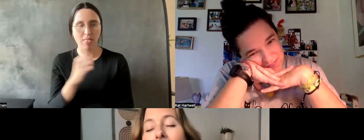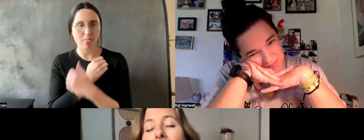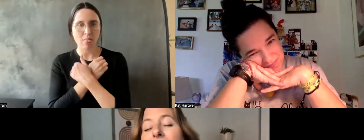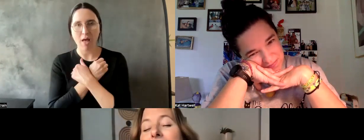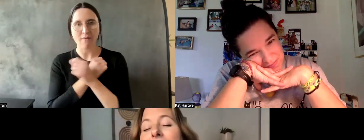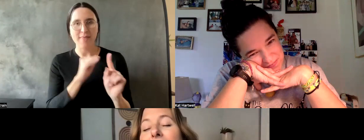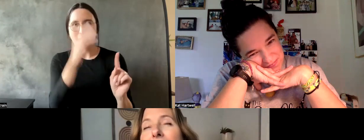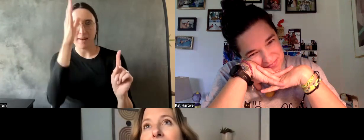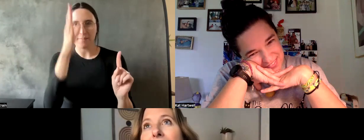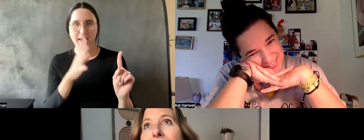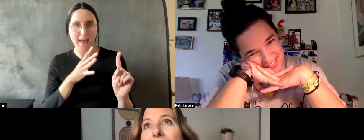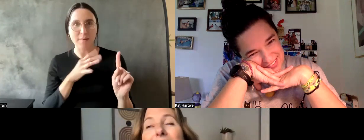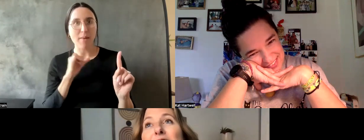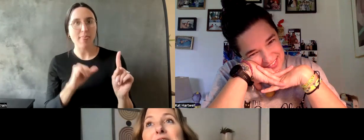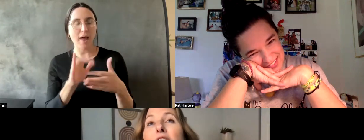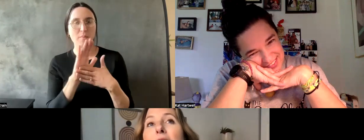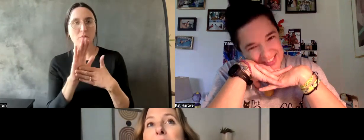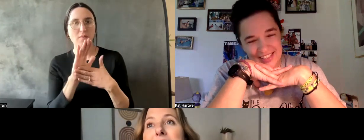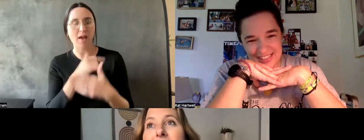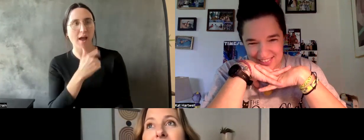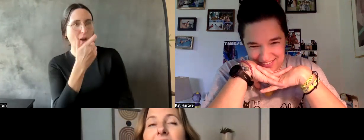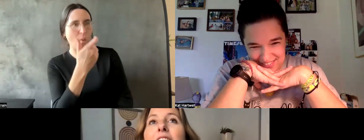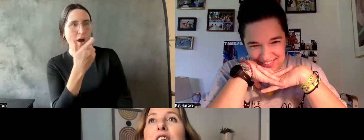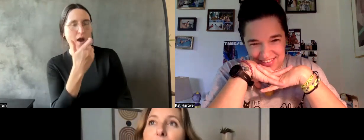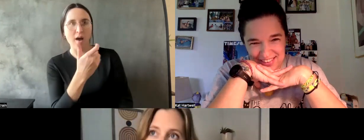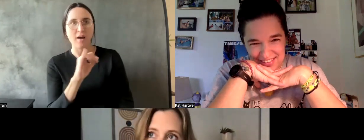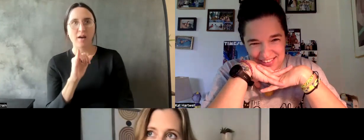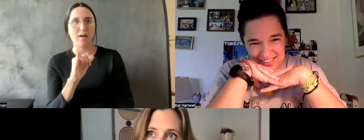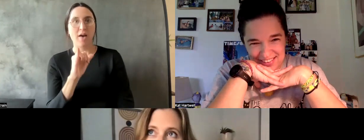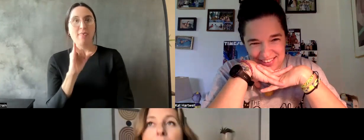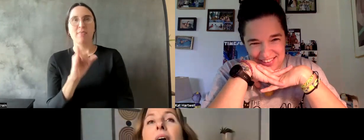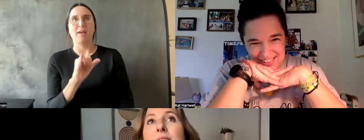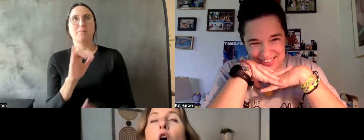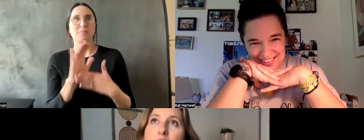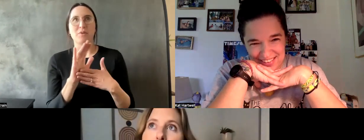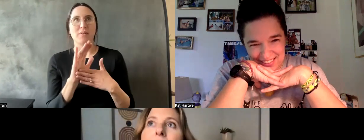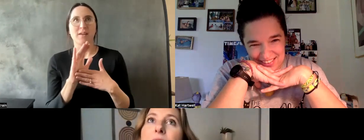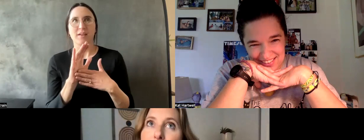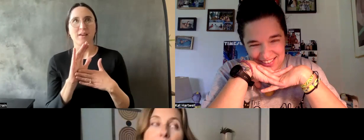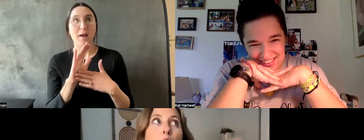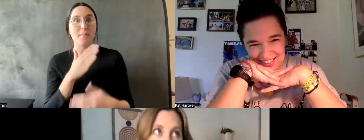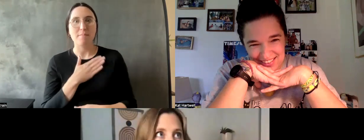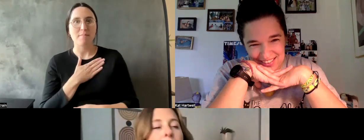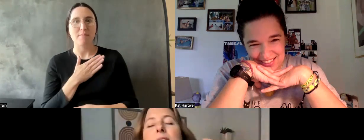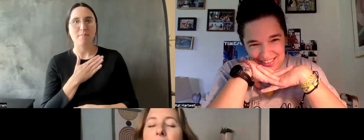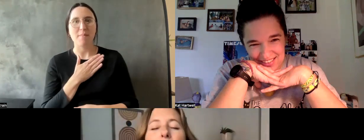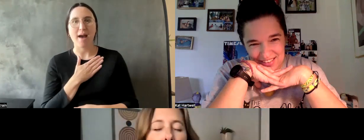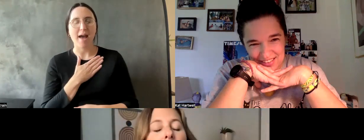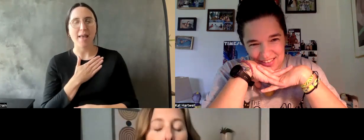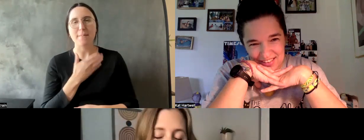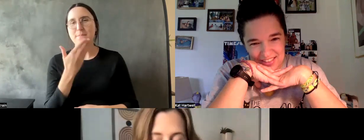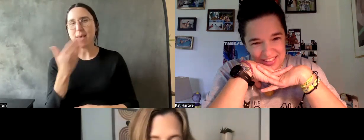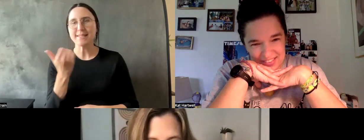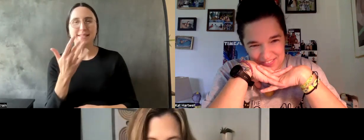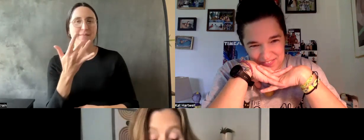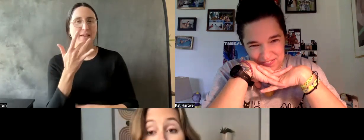like, I don't even, I mean, that's the kind of movie, like my ultimate movie, like my favorite movie of